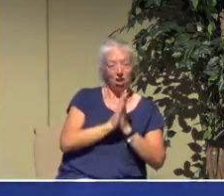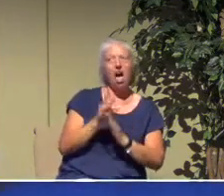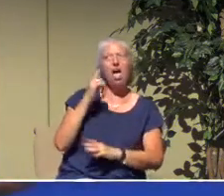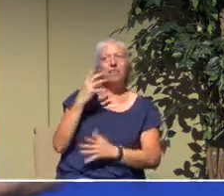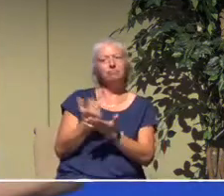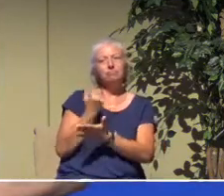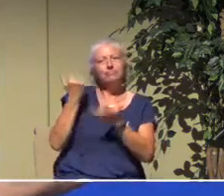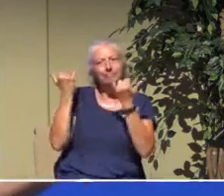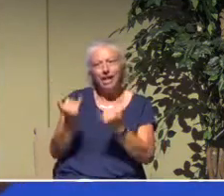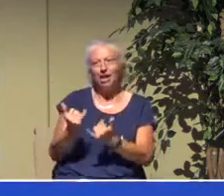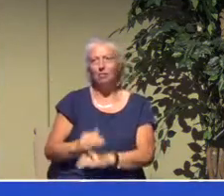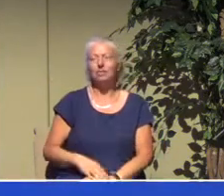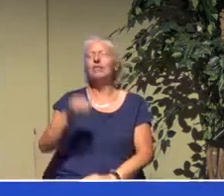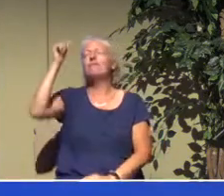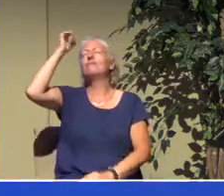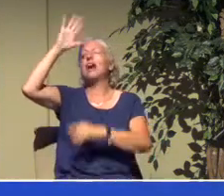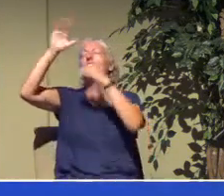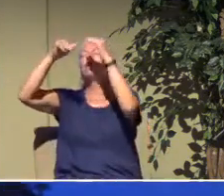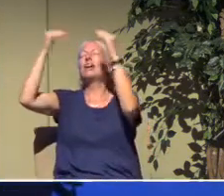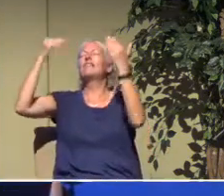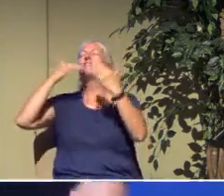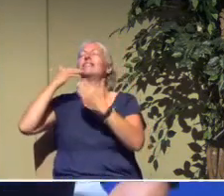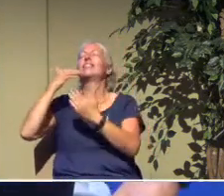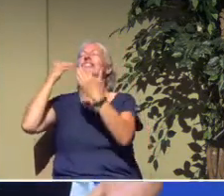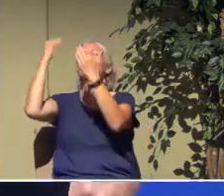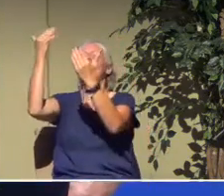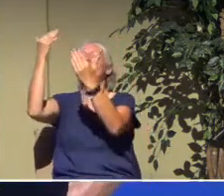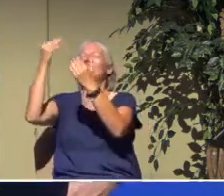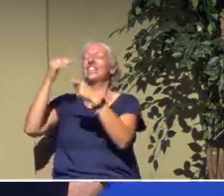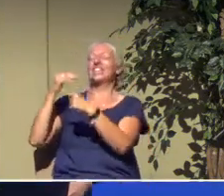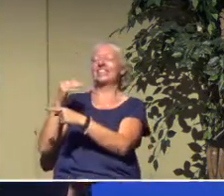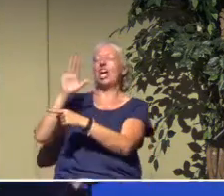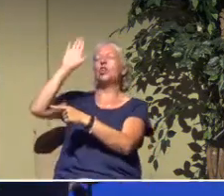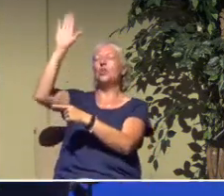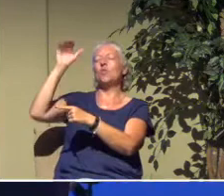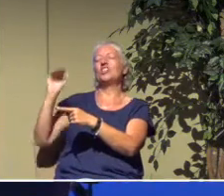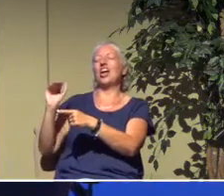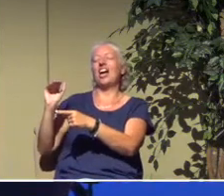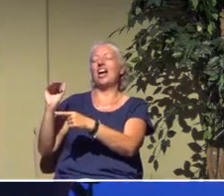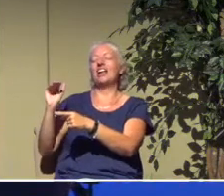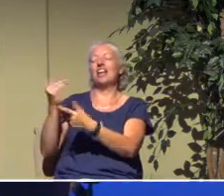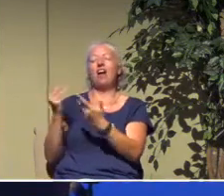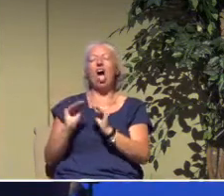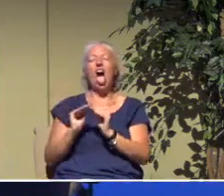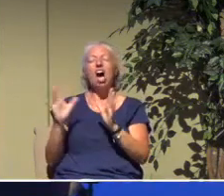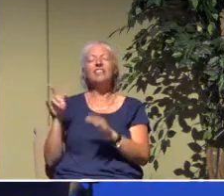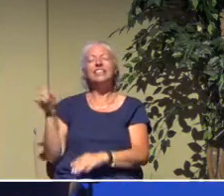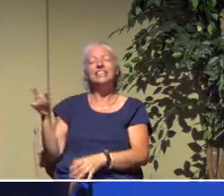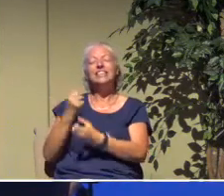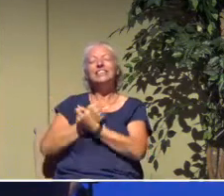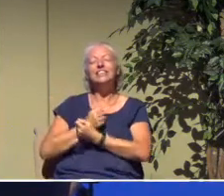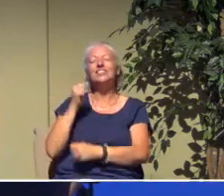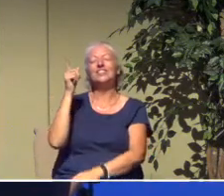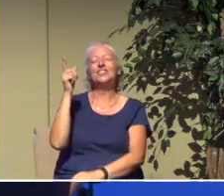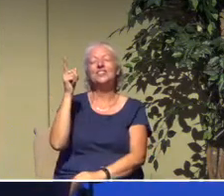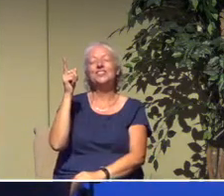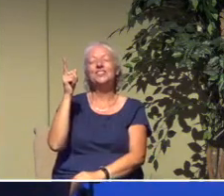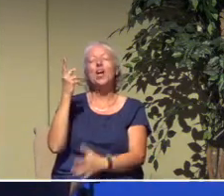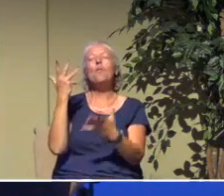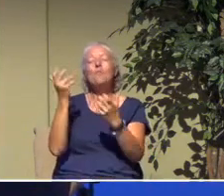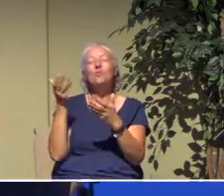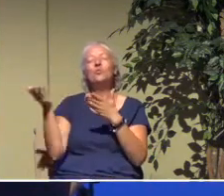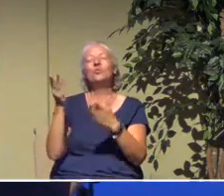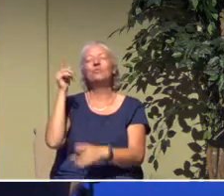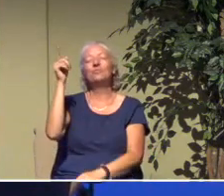that right away. Father in heaven, thank you for this child of yours who obviously loves you and wants to serve